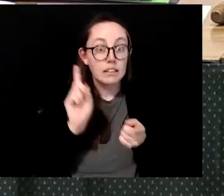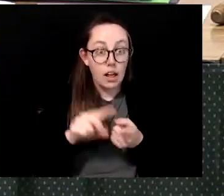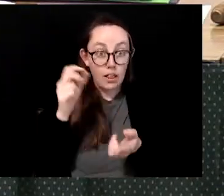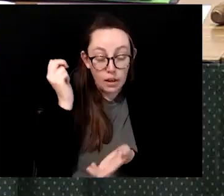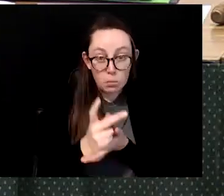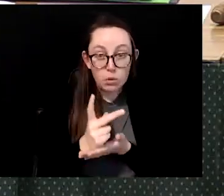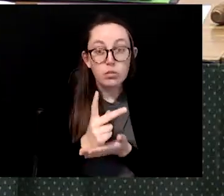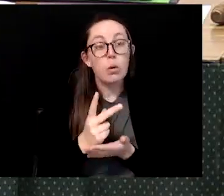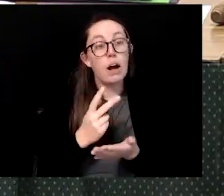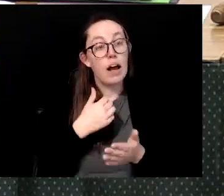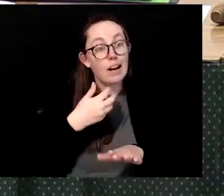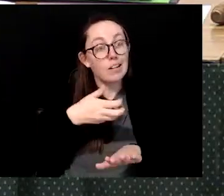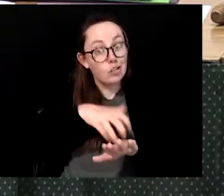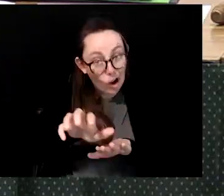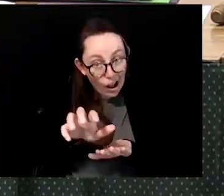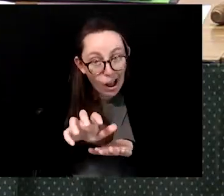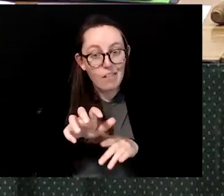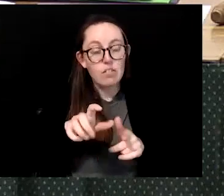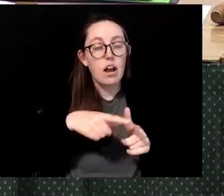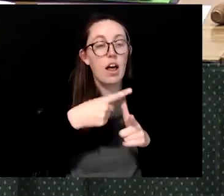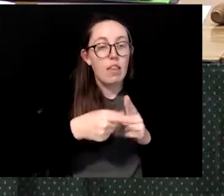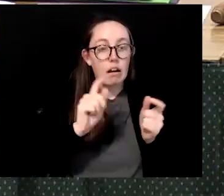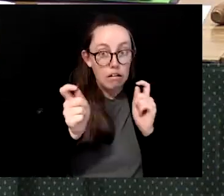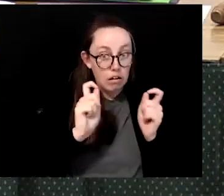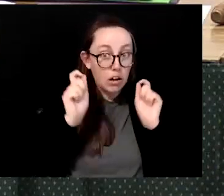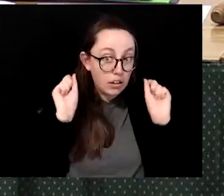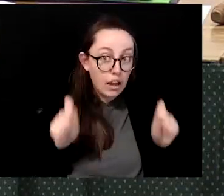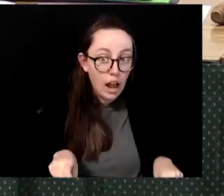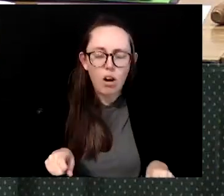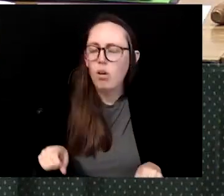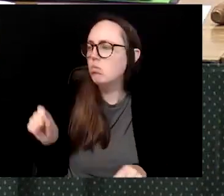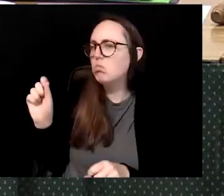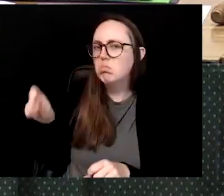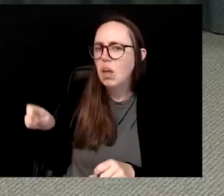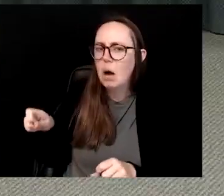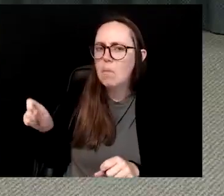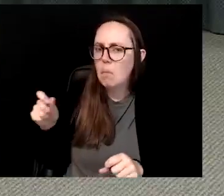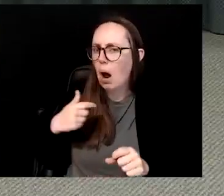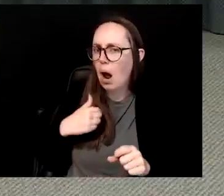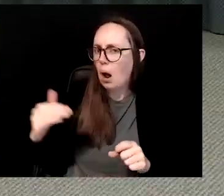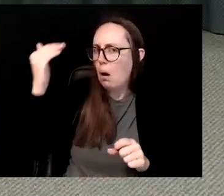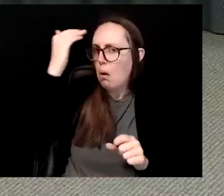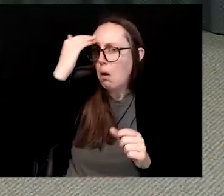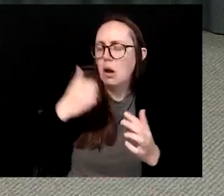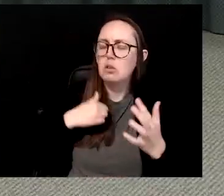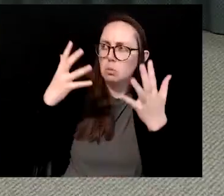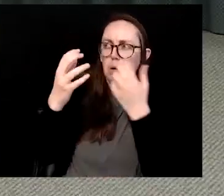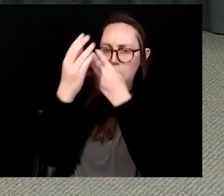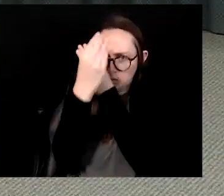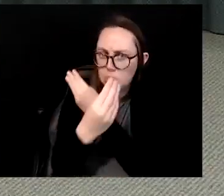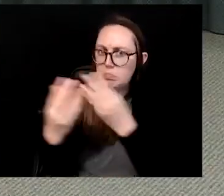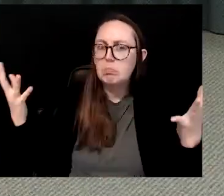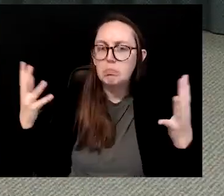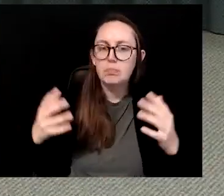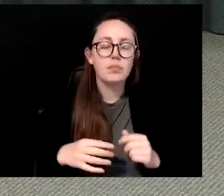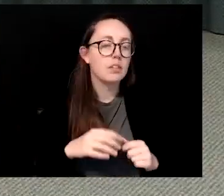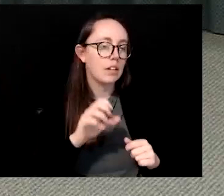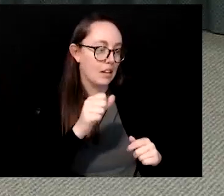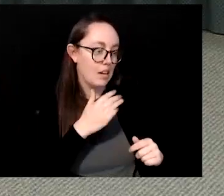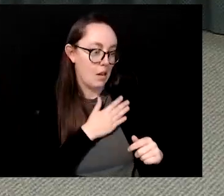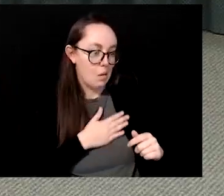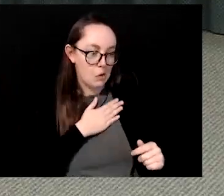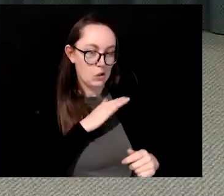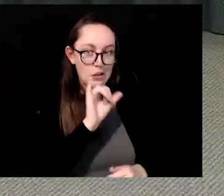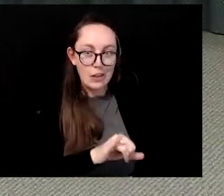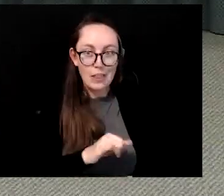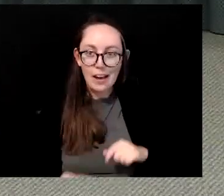yeah I just wanted to let you know yeah I know because I read those yeah I appreciate I appreciate that and so for yeah uh for people's